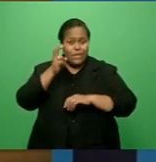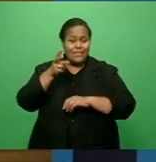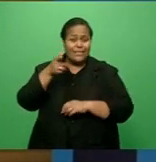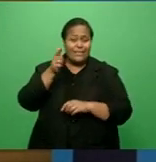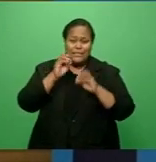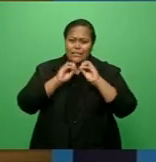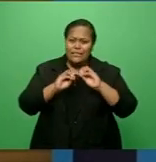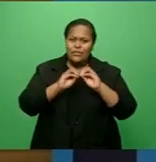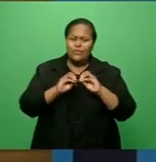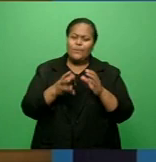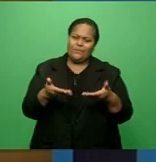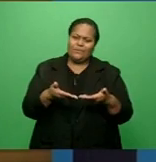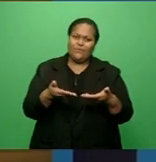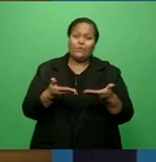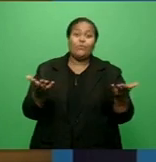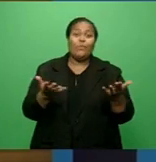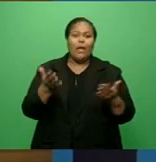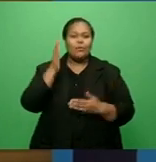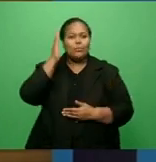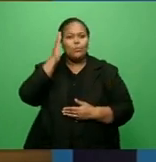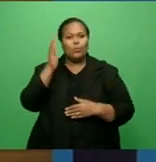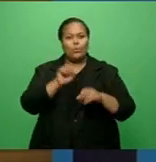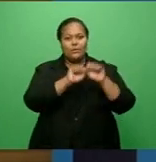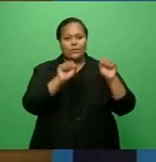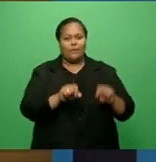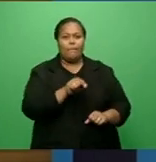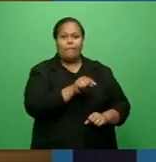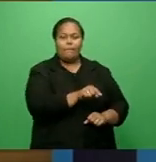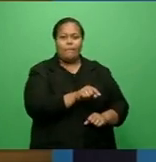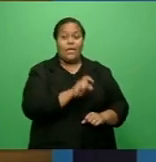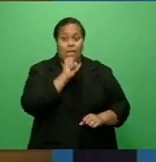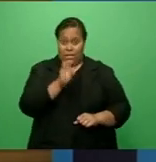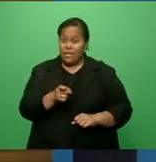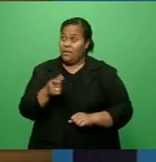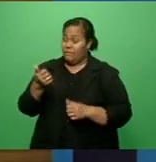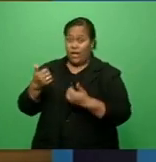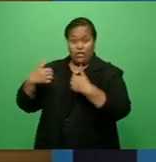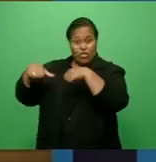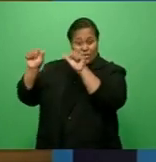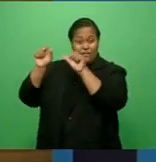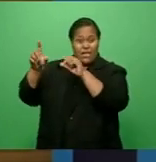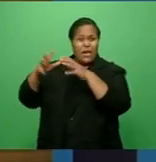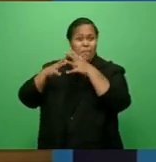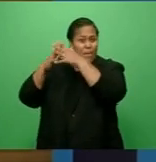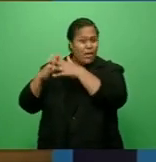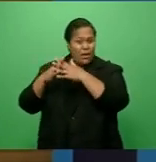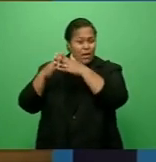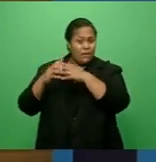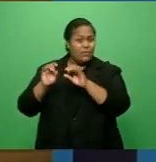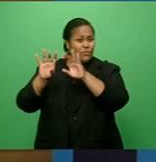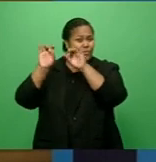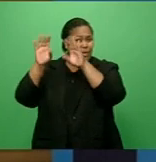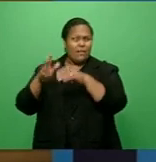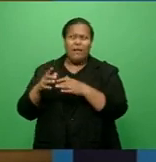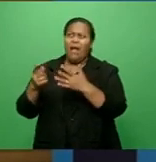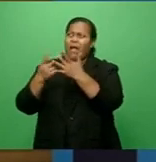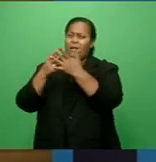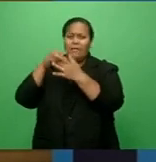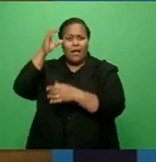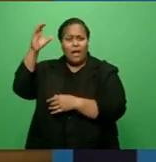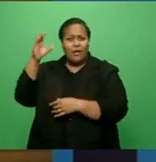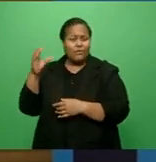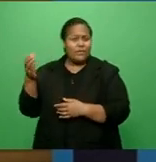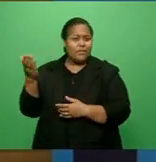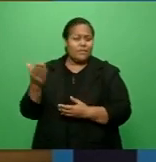introduced in the school systems. If it's working for the Americans, the Australians, and our bigger partners in the